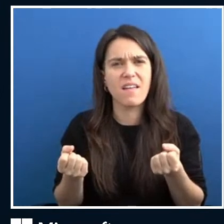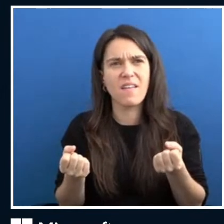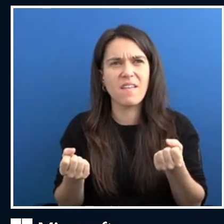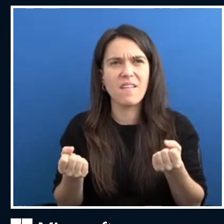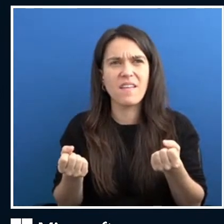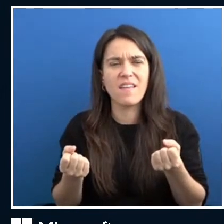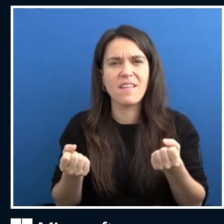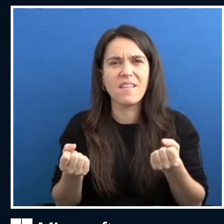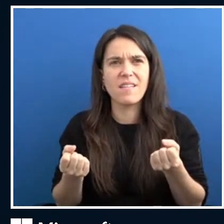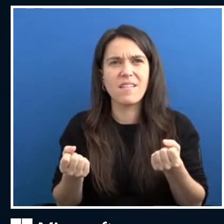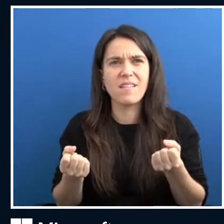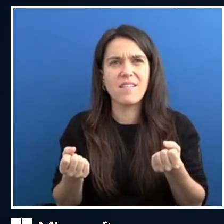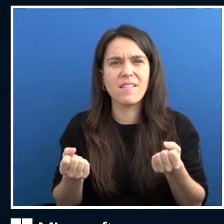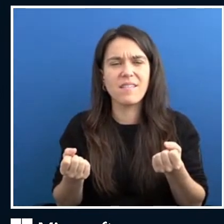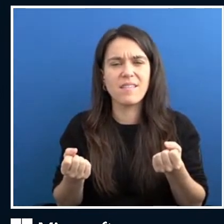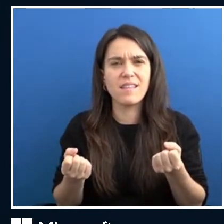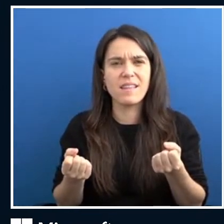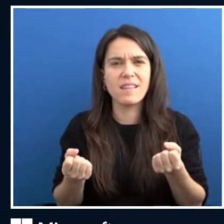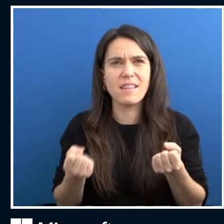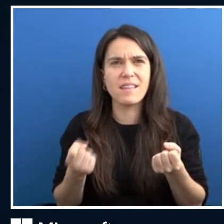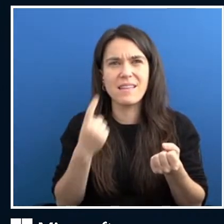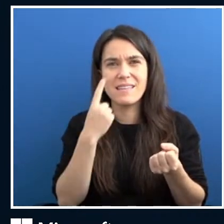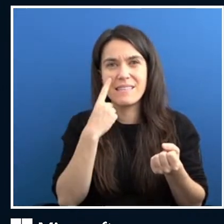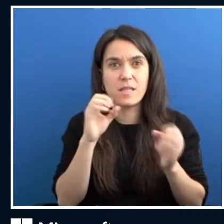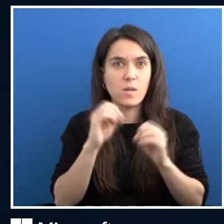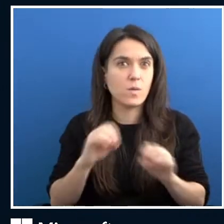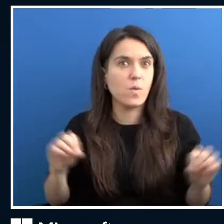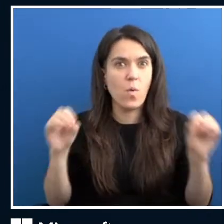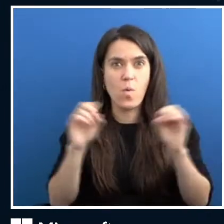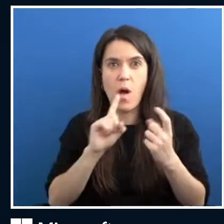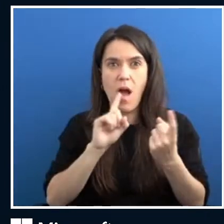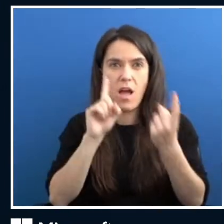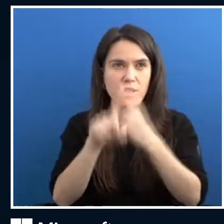sentence that does not have an answer, like